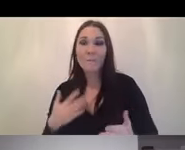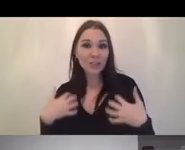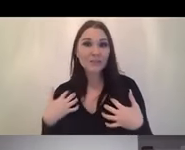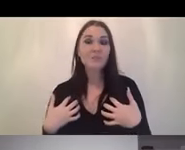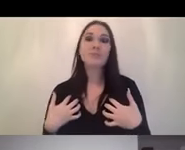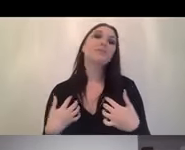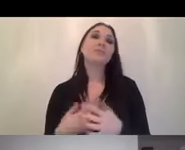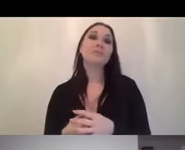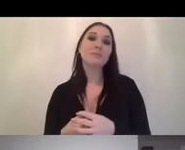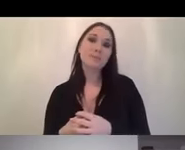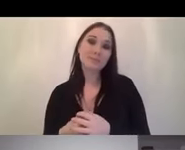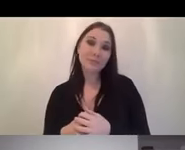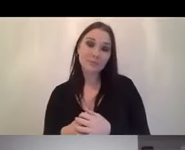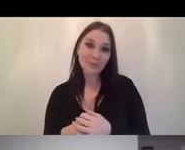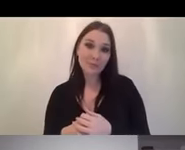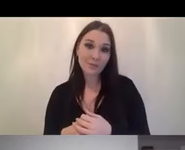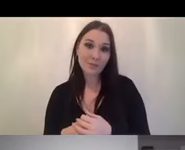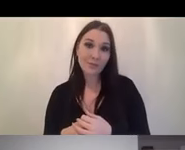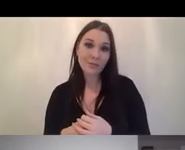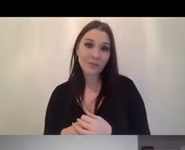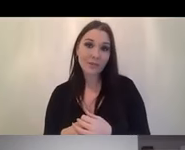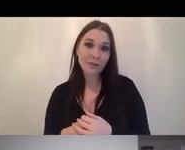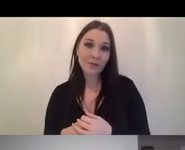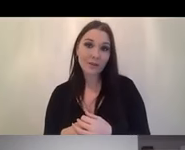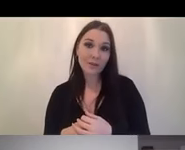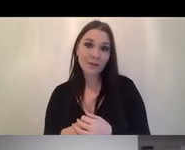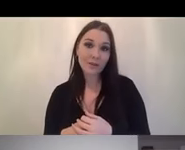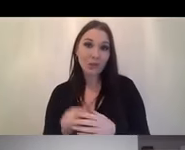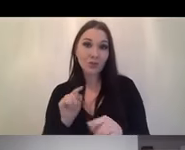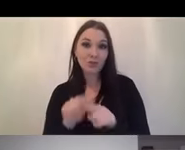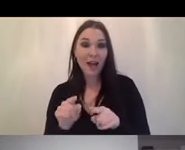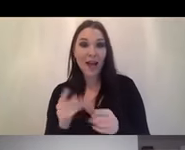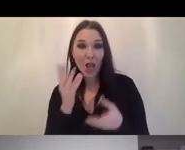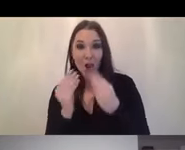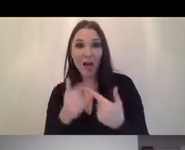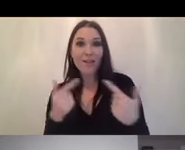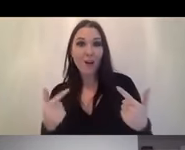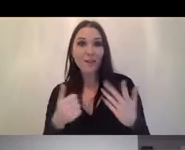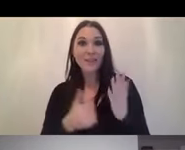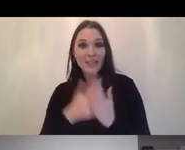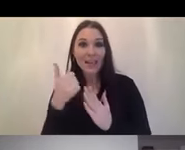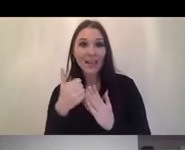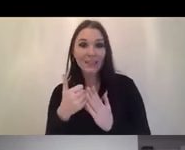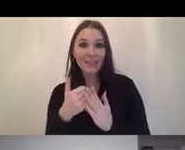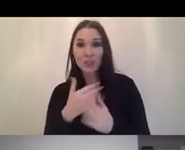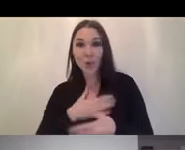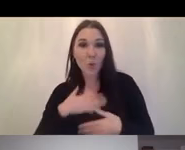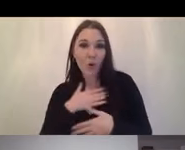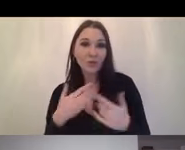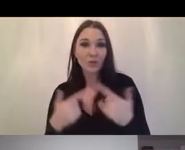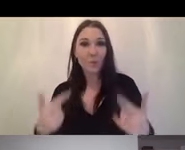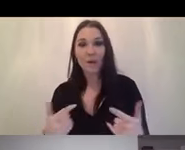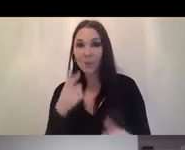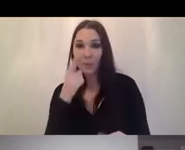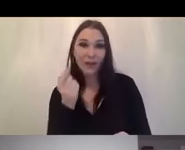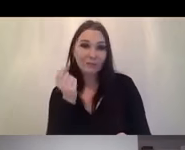read conferences, just try to learn a lot of techniques, and don't worry too much about not